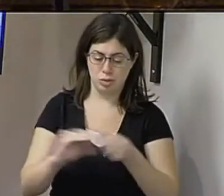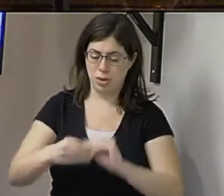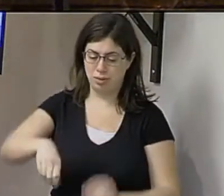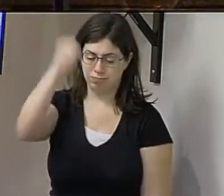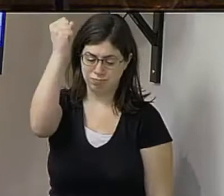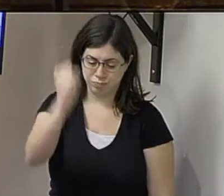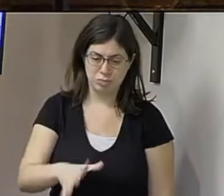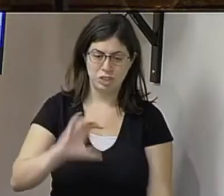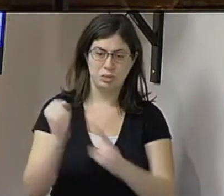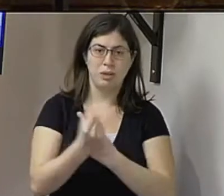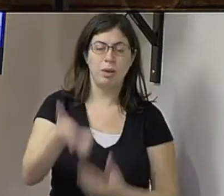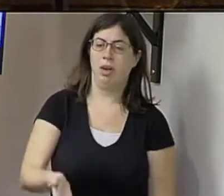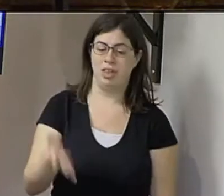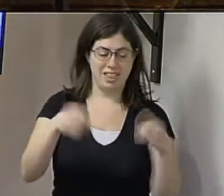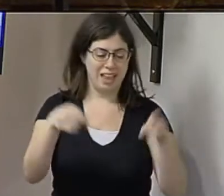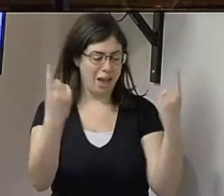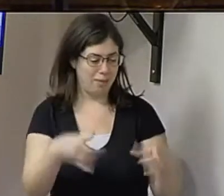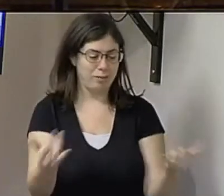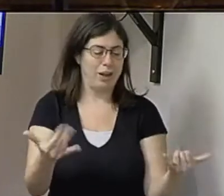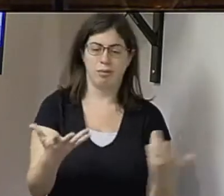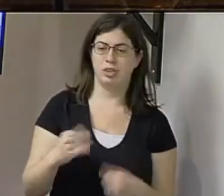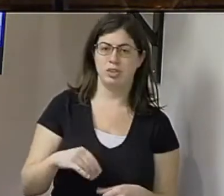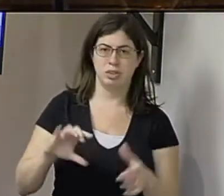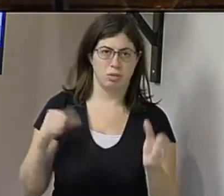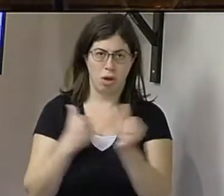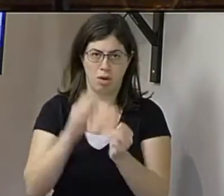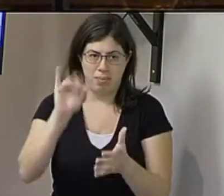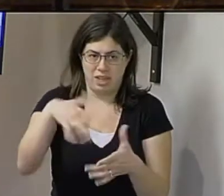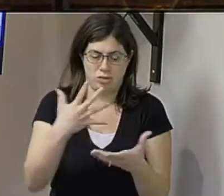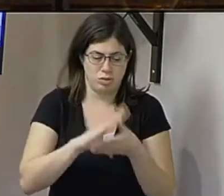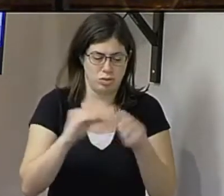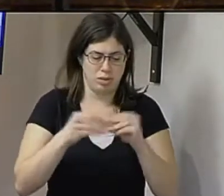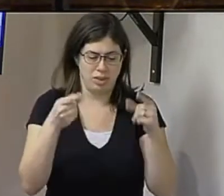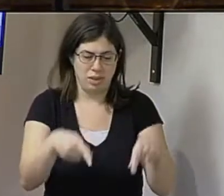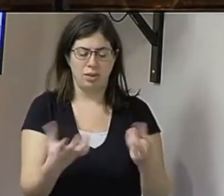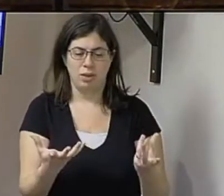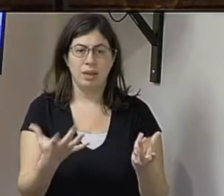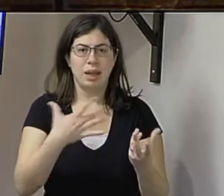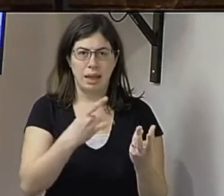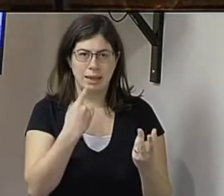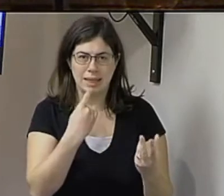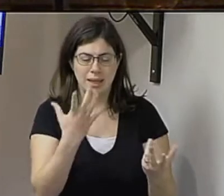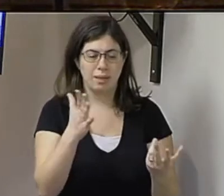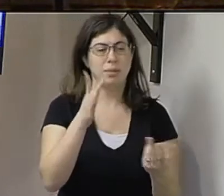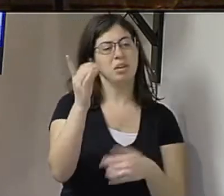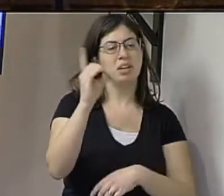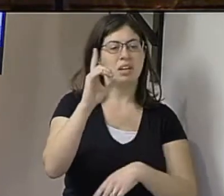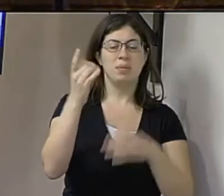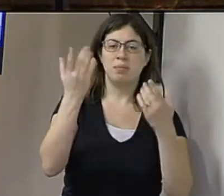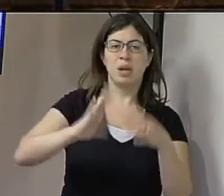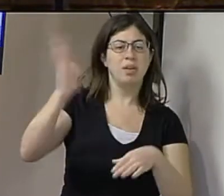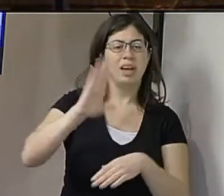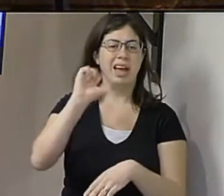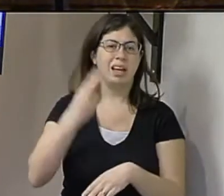middle of the setting and says, this is what's going on, and kind of gets you caught up in the story. I also like that it says, you know, in the days of the